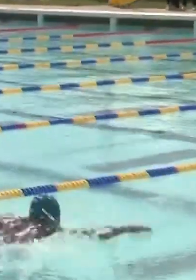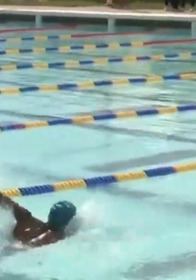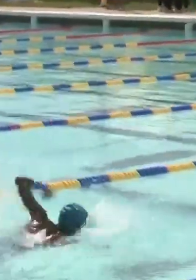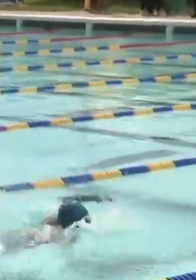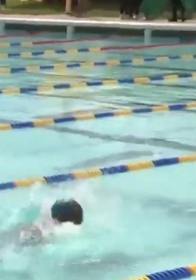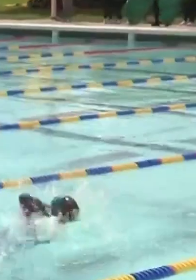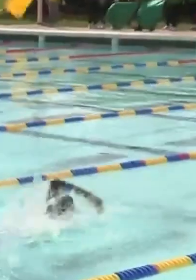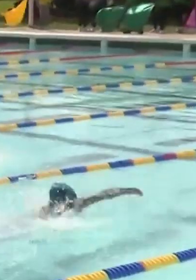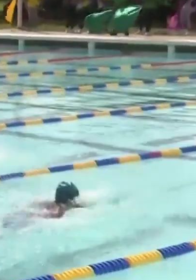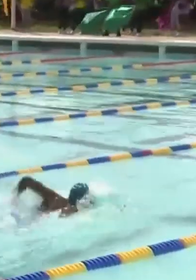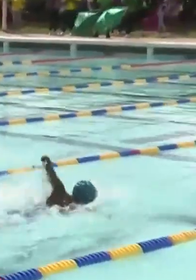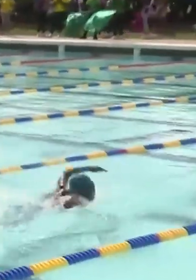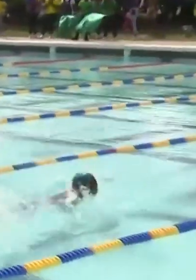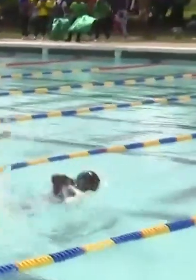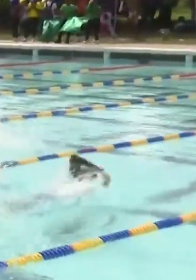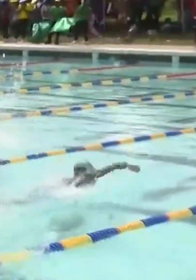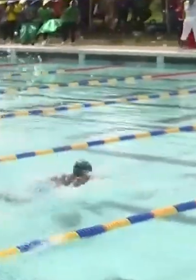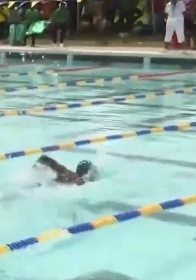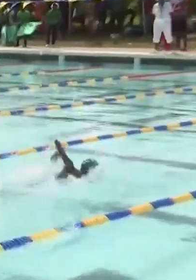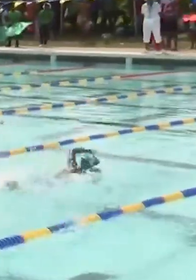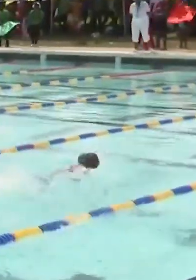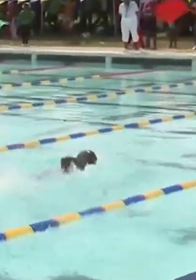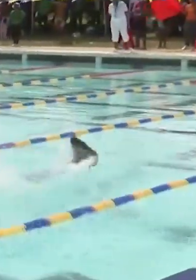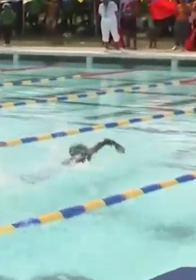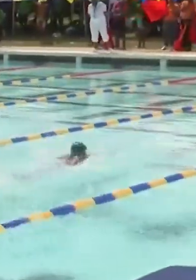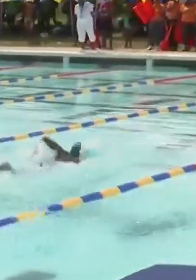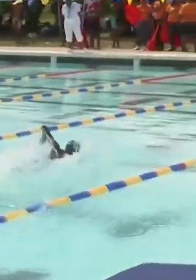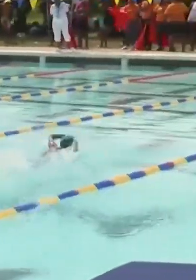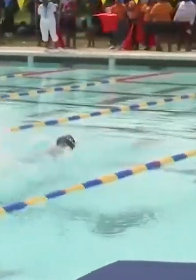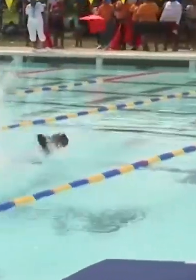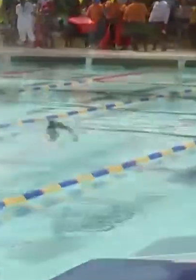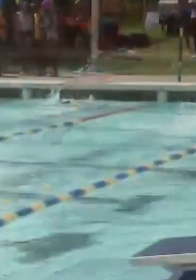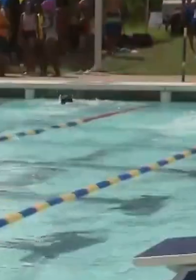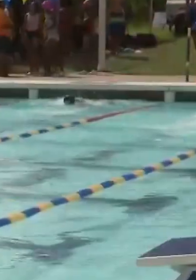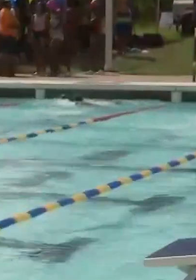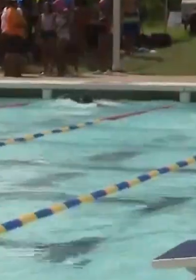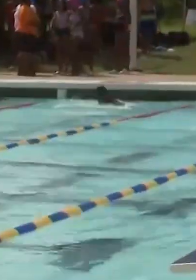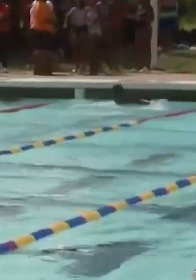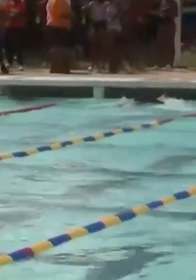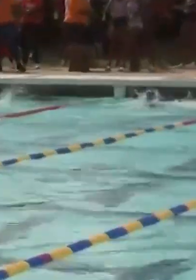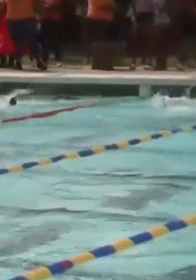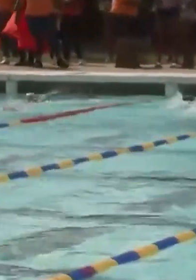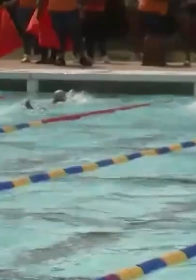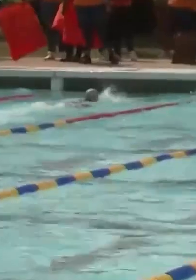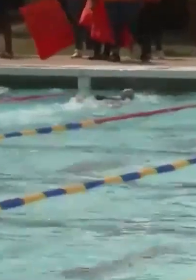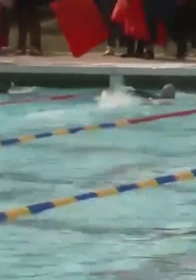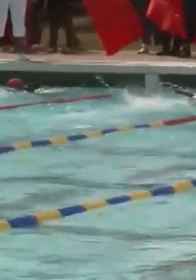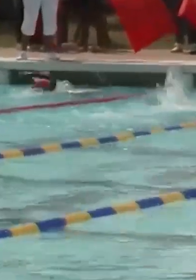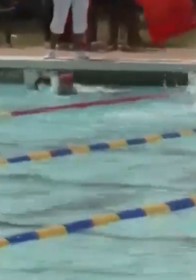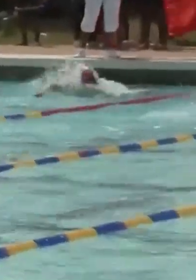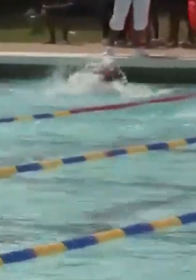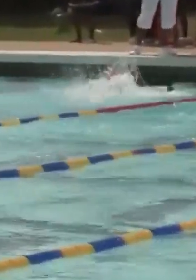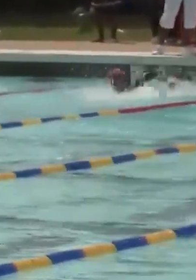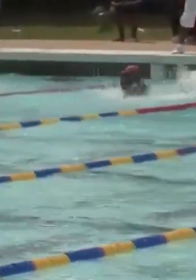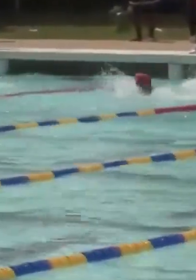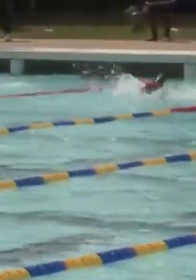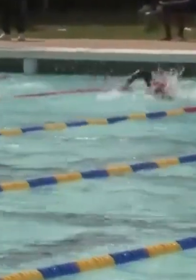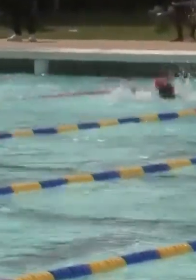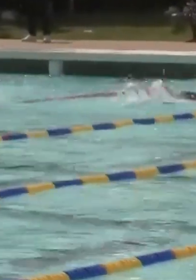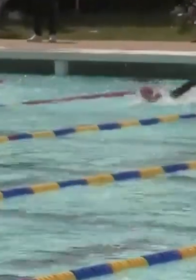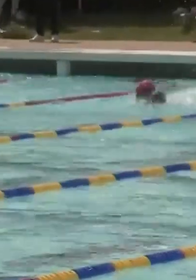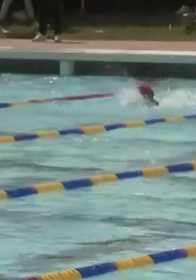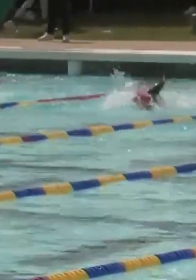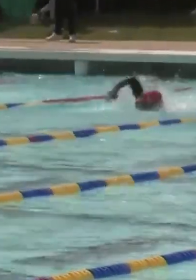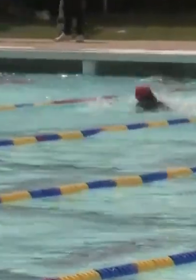didn't lack competitiveness. Anyone's race at this stage in the first lap, and as they turn for home, Aidan Dean Warner of the